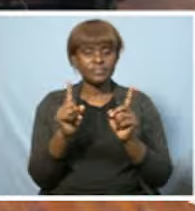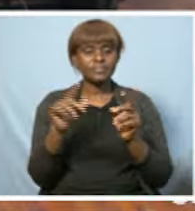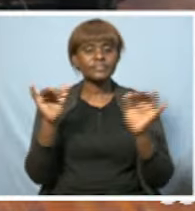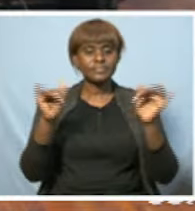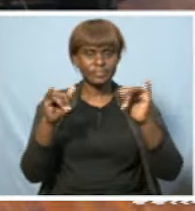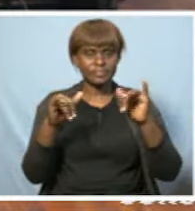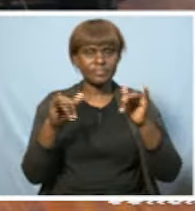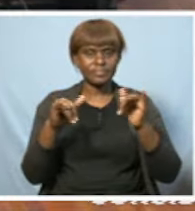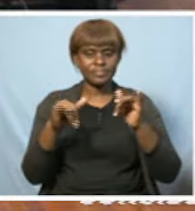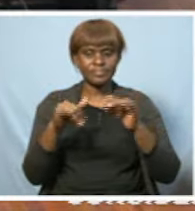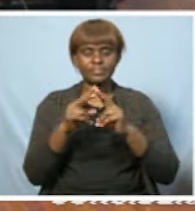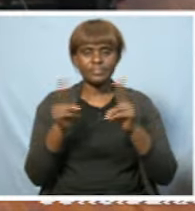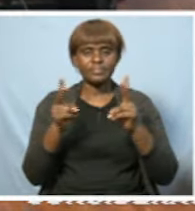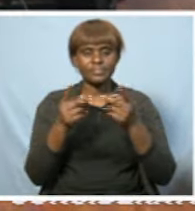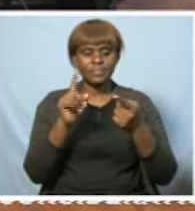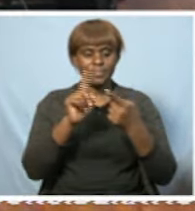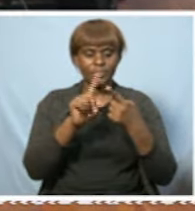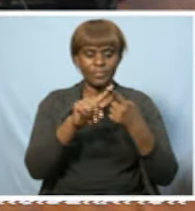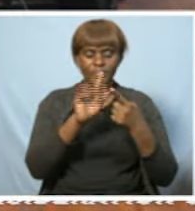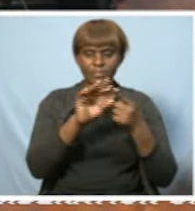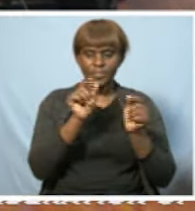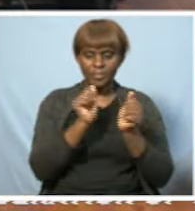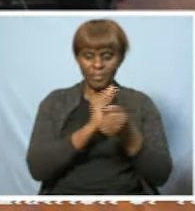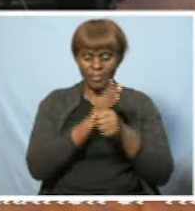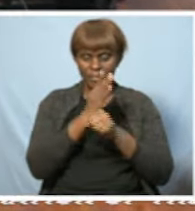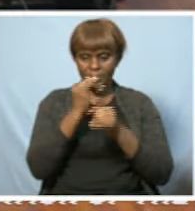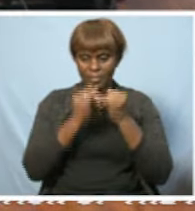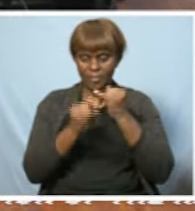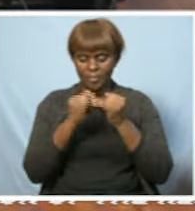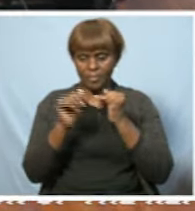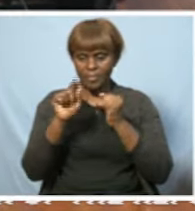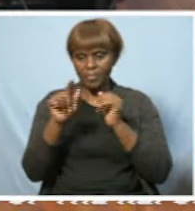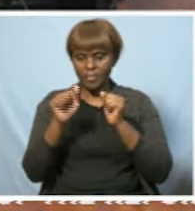Yes, I saw 1, and then you open their documents.